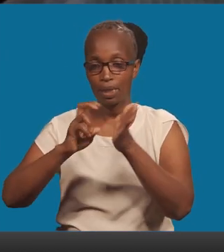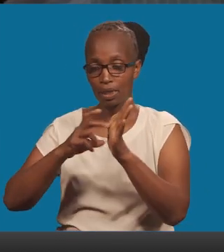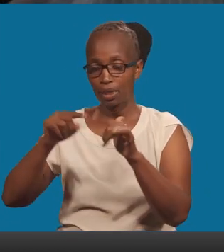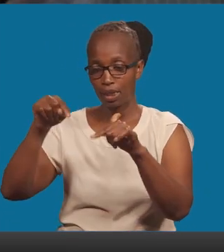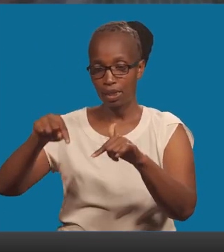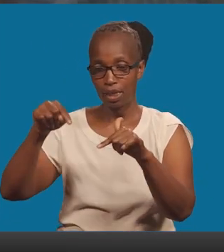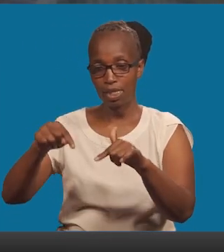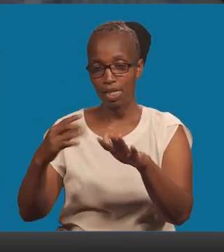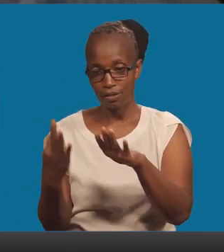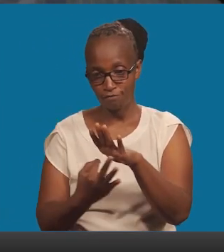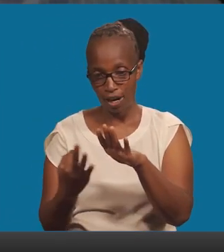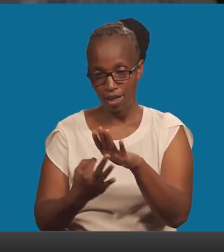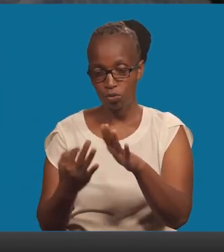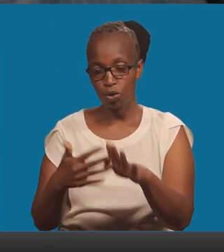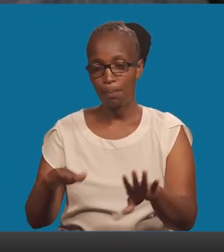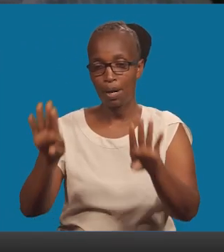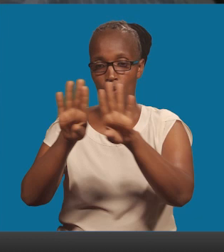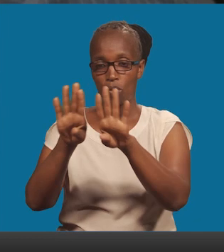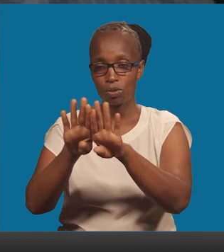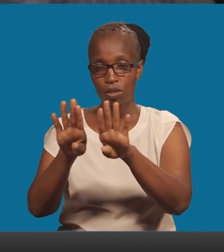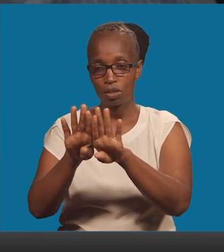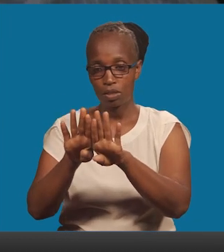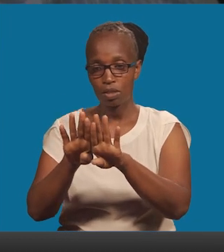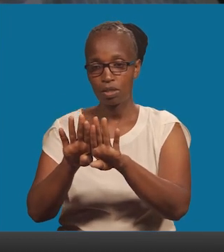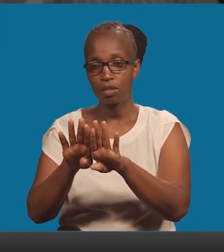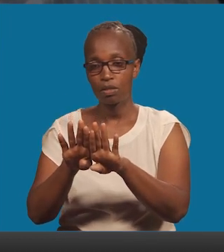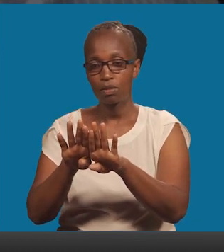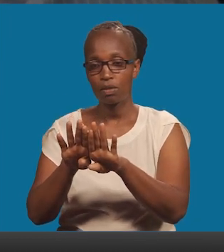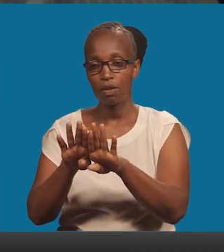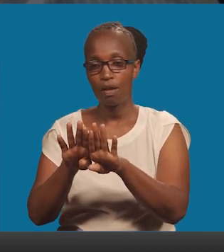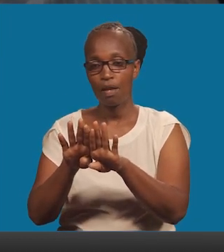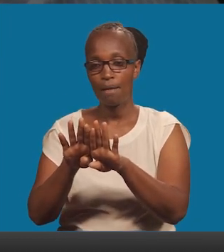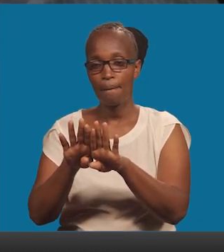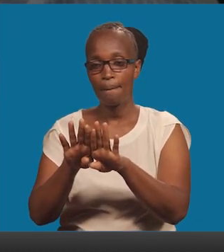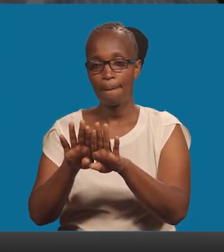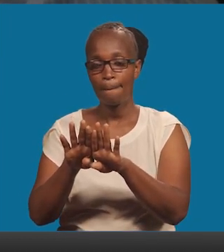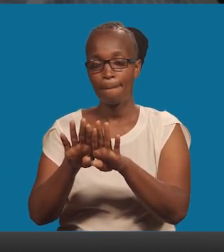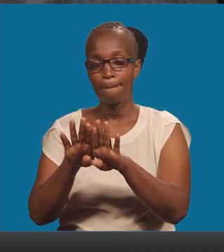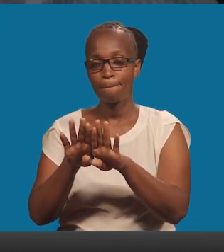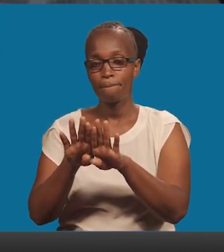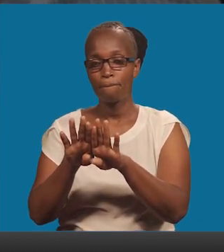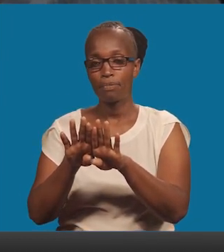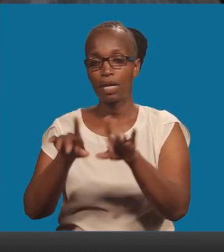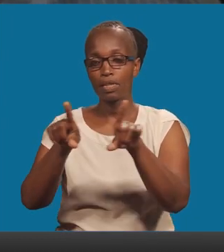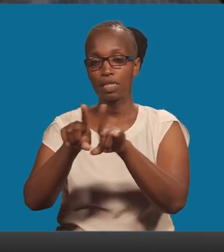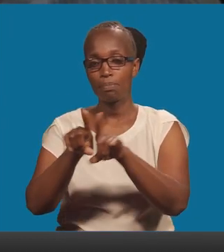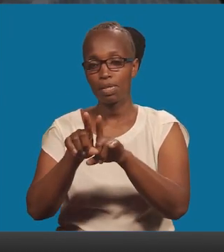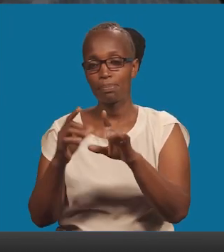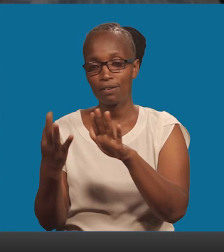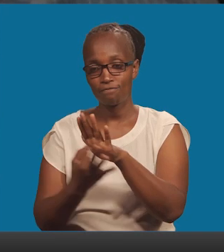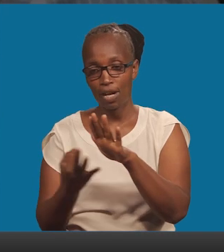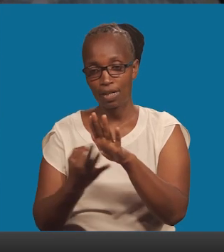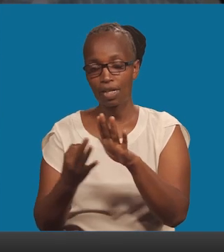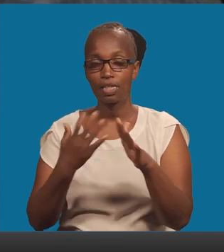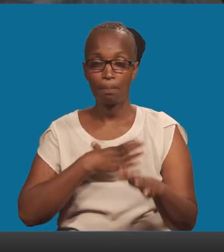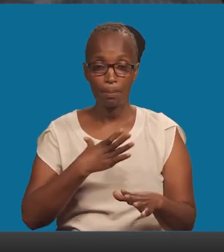In this regard, this miscellaneous file is therefore closed. And in regard to the miscellaneous files, the